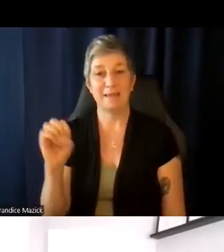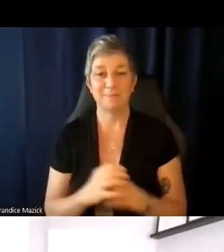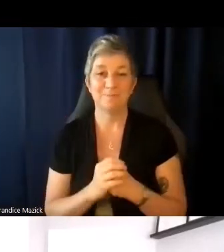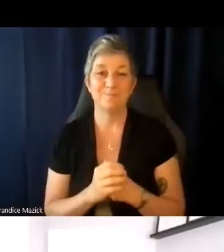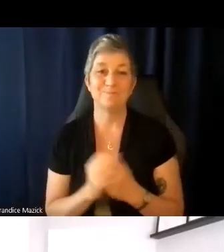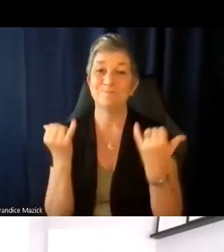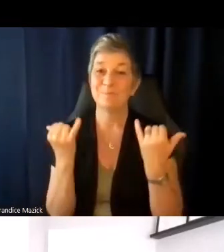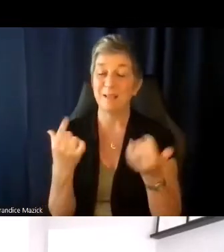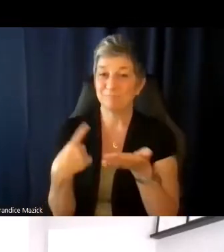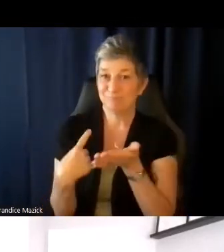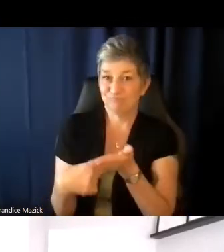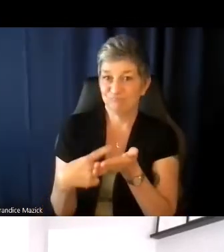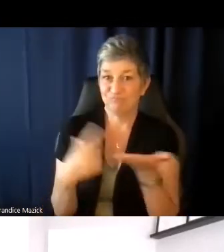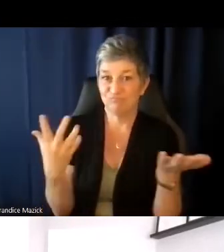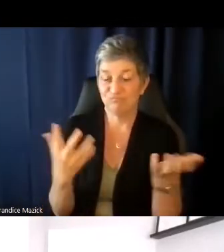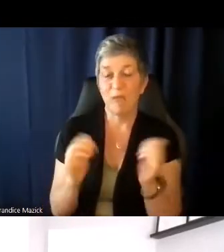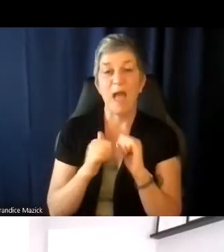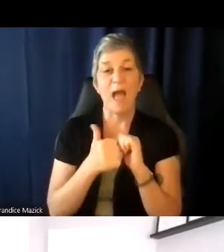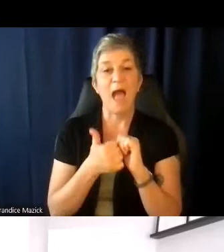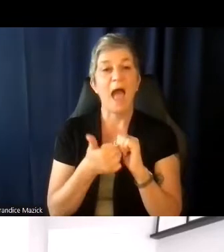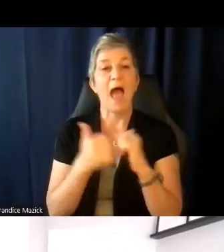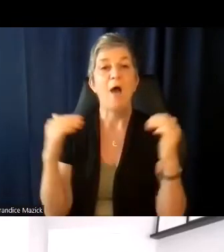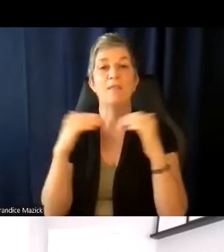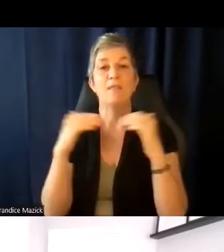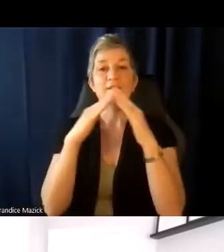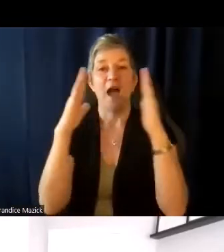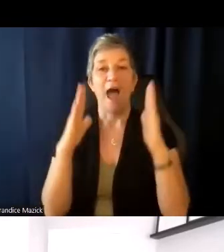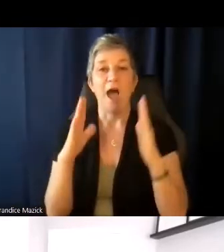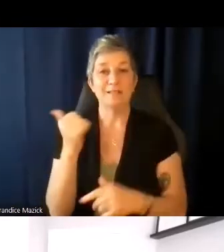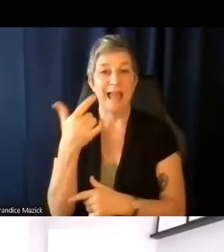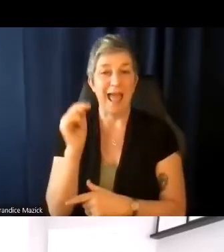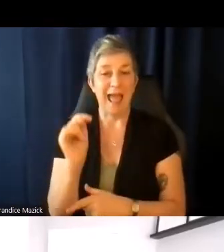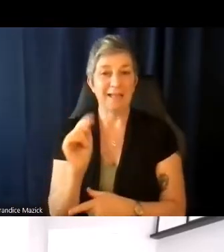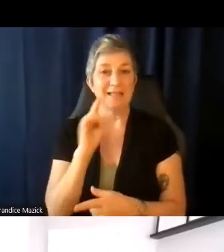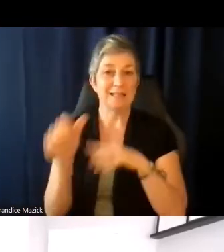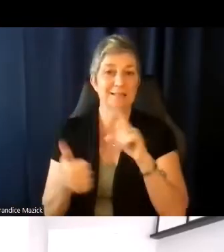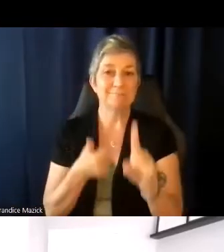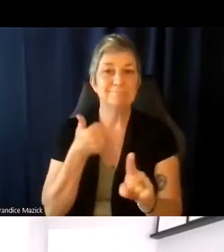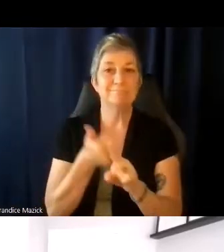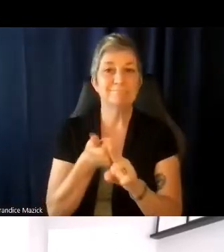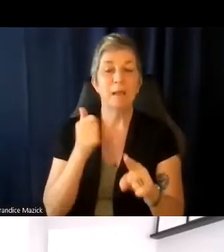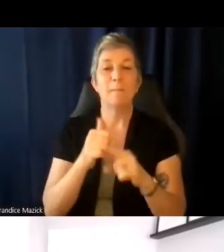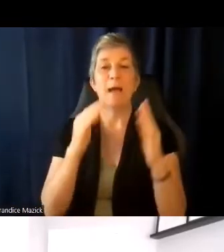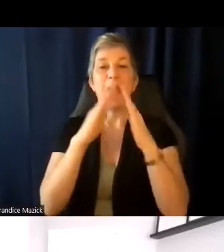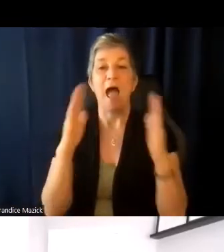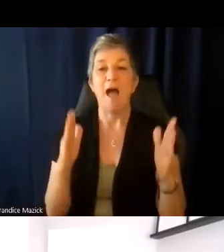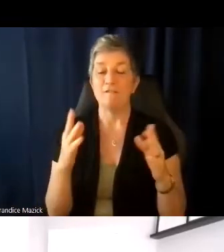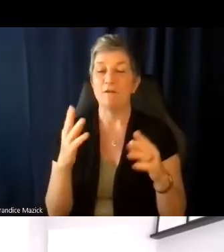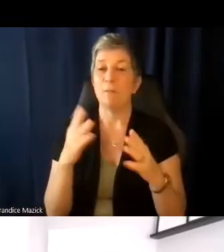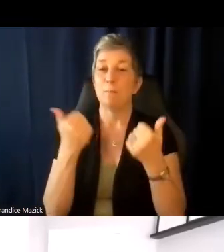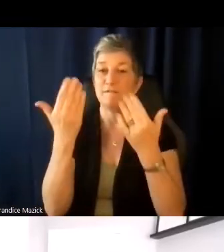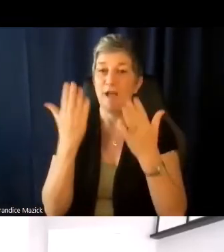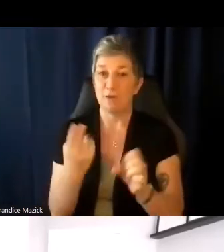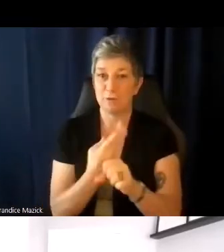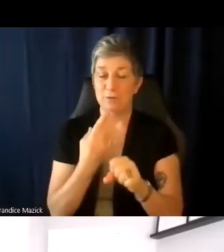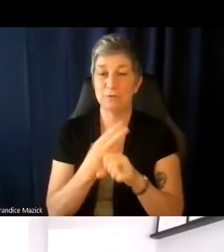will be discussing how the Fair Housing Act is implicated by housing providers' use of criminal records.